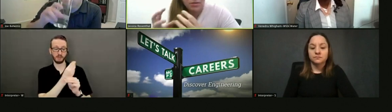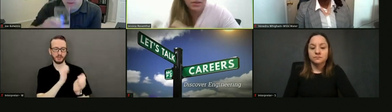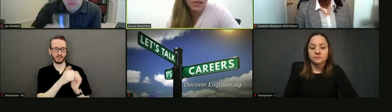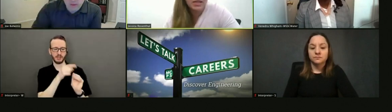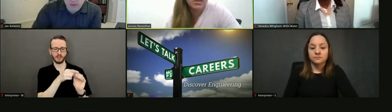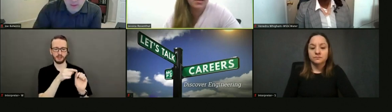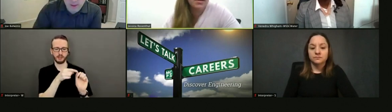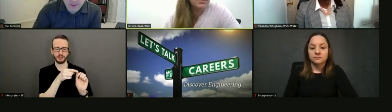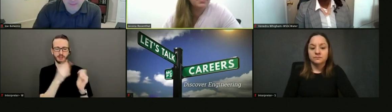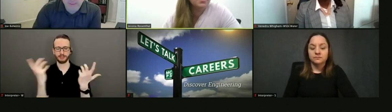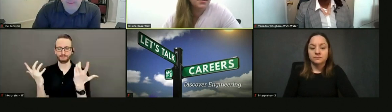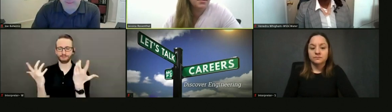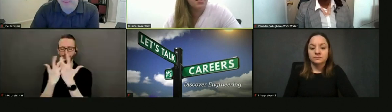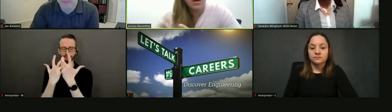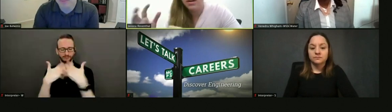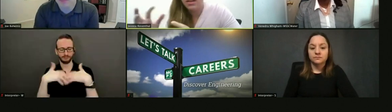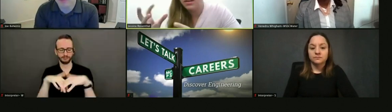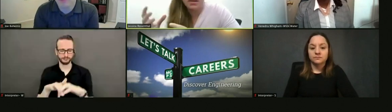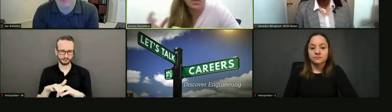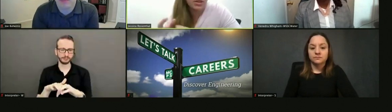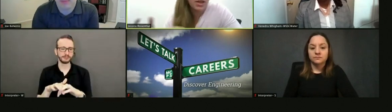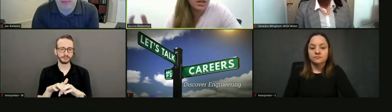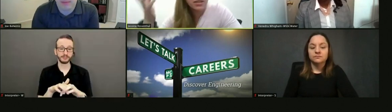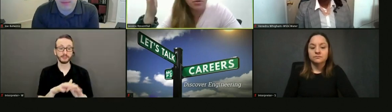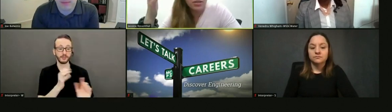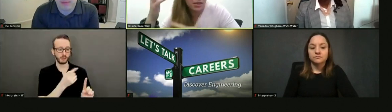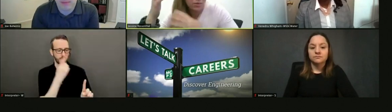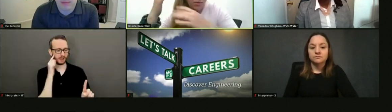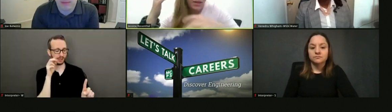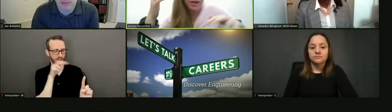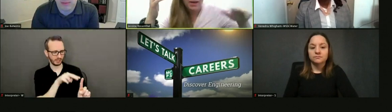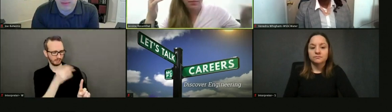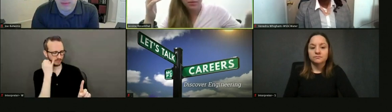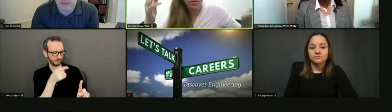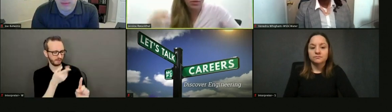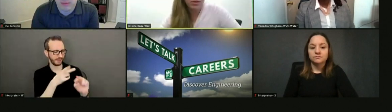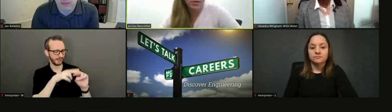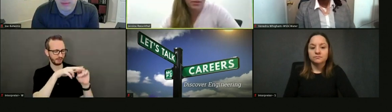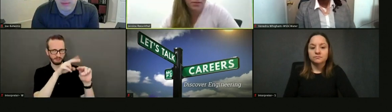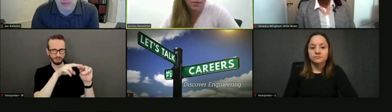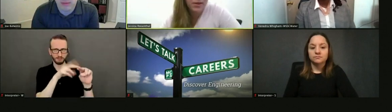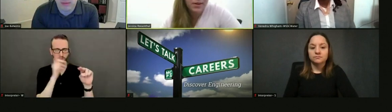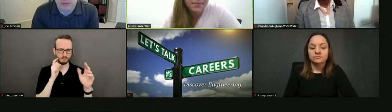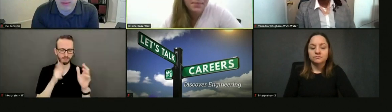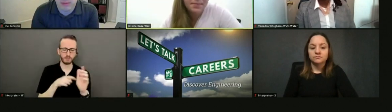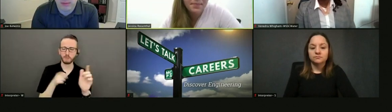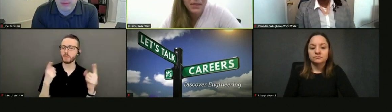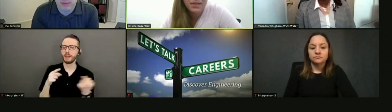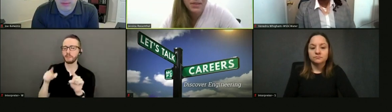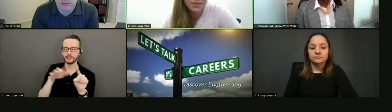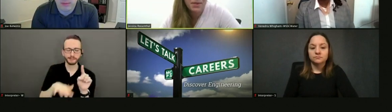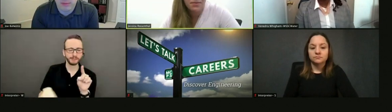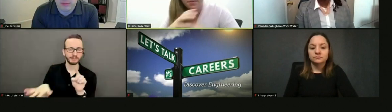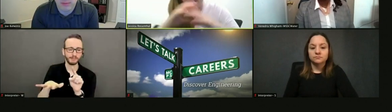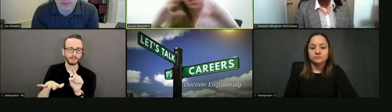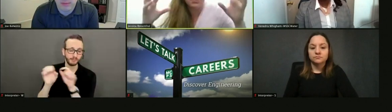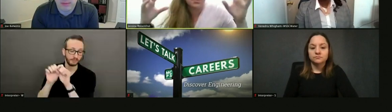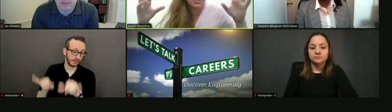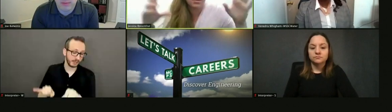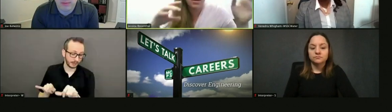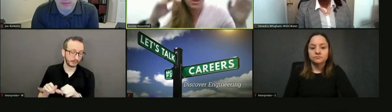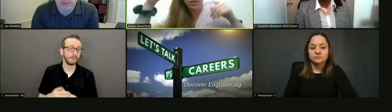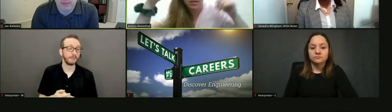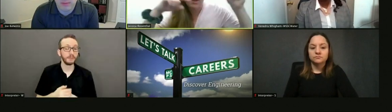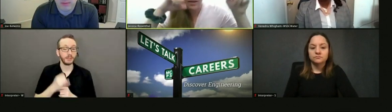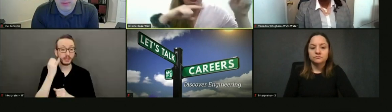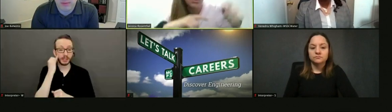are interrelated. So if one thing that I'm looking at is increasing, what will that have to do to the rest of my system? And if